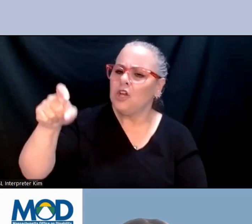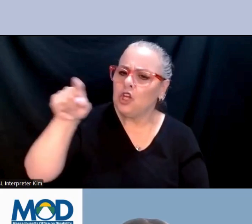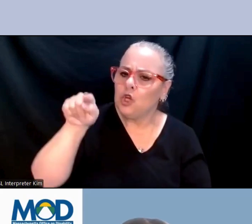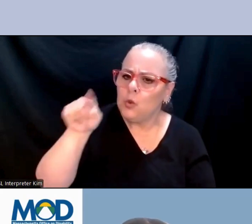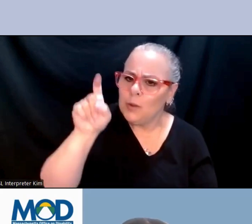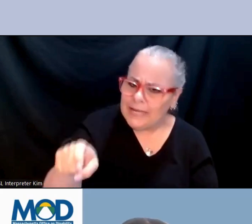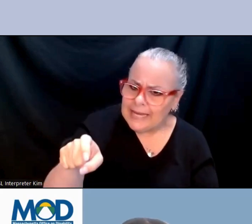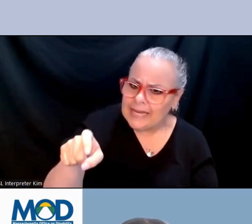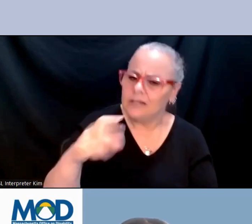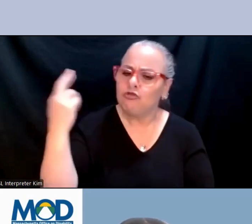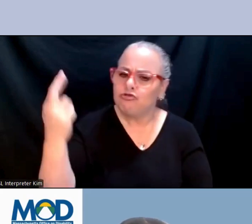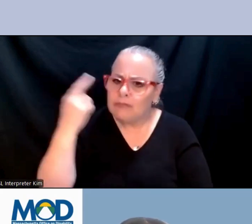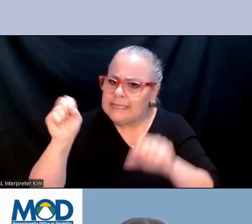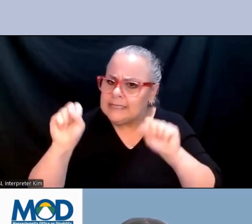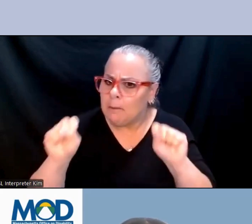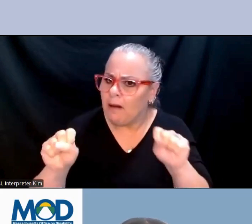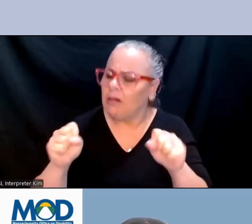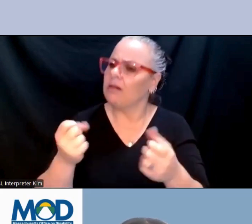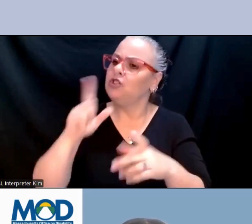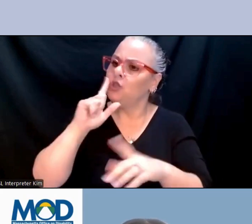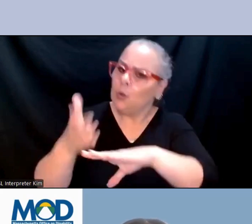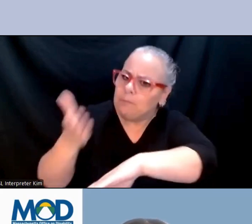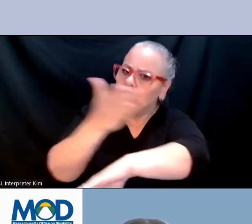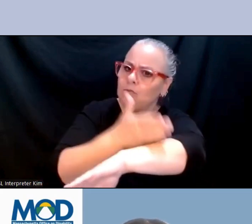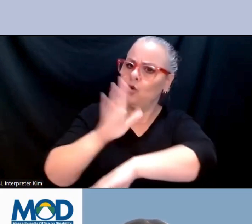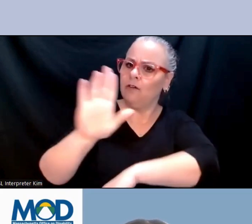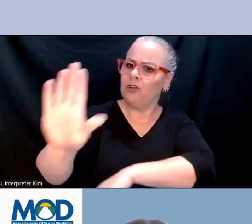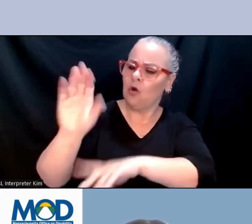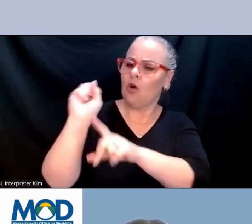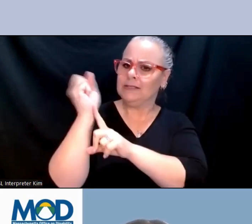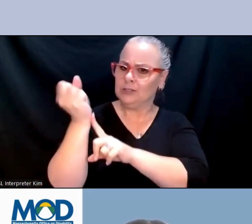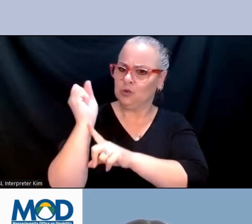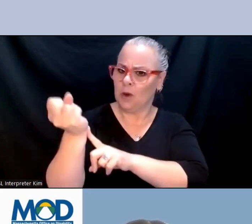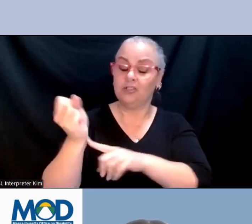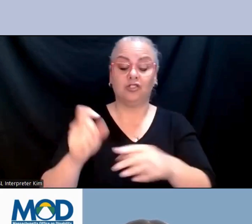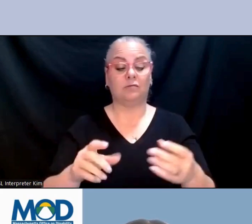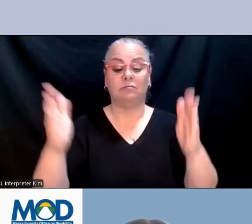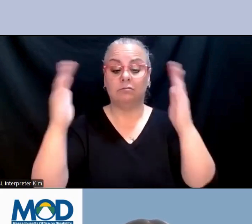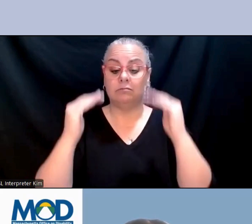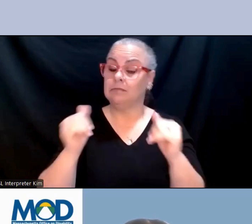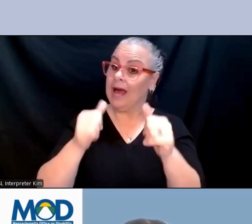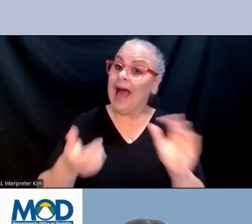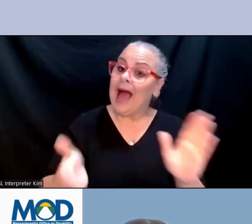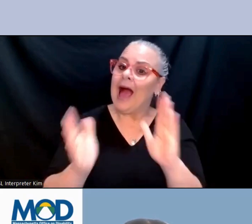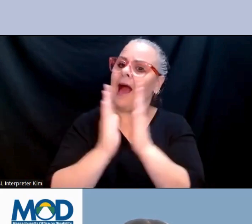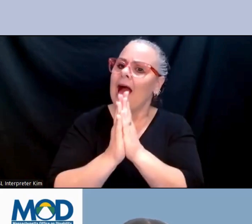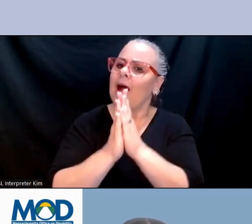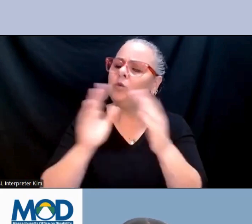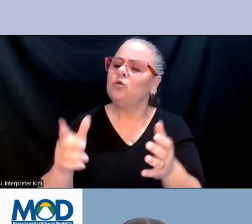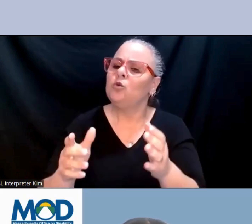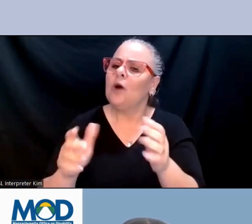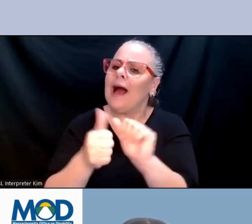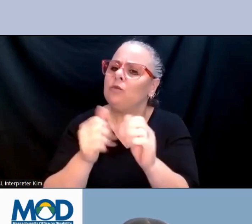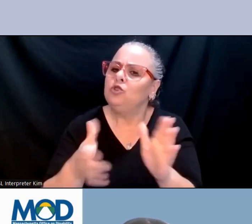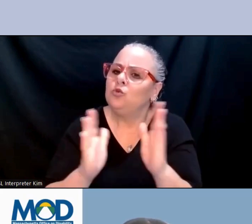reasonable accommodation to improve the situation, and how the requested reasonable accommodation could